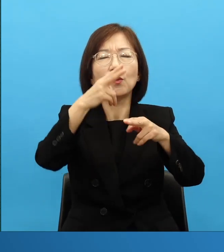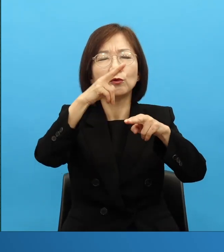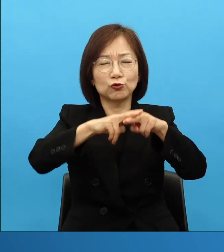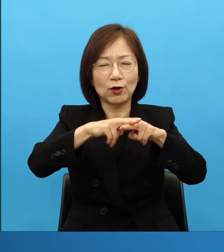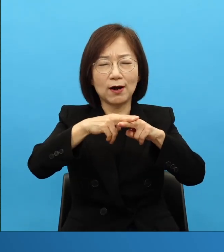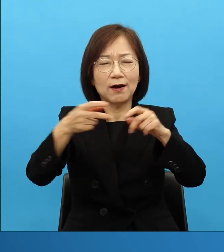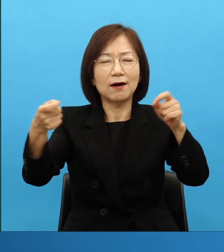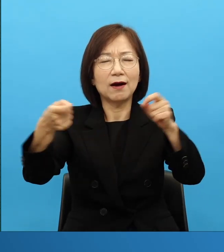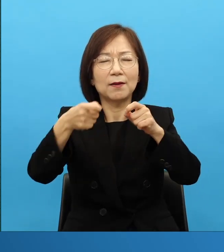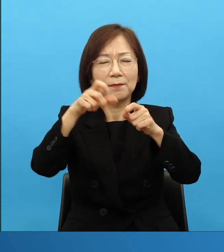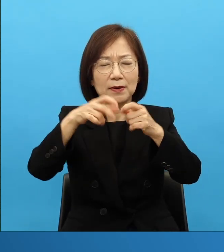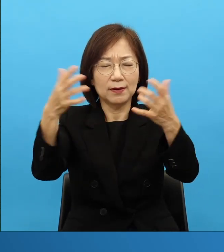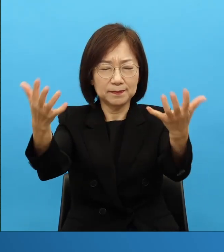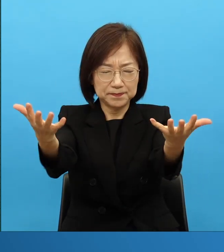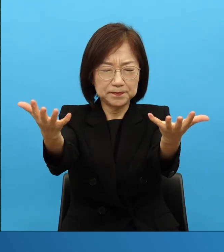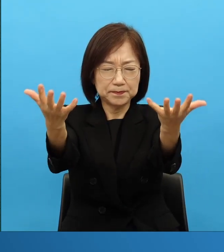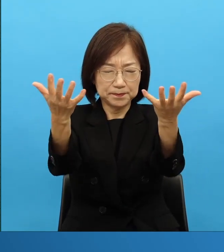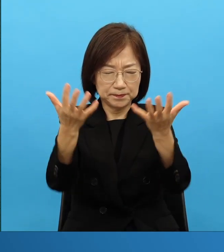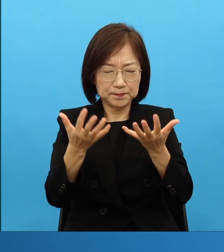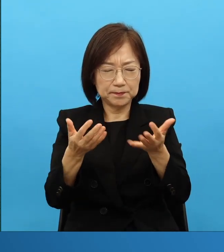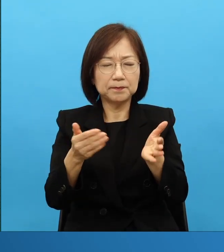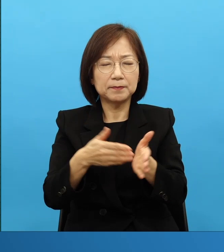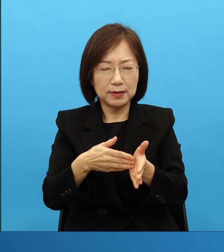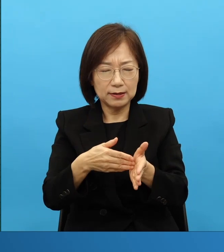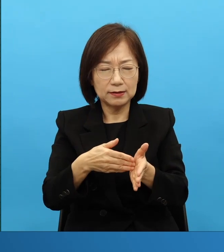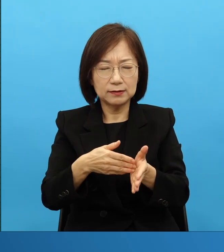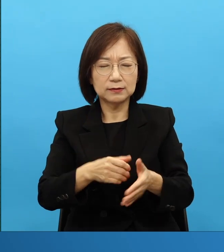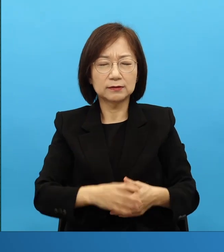status of being your children, we have come before your holy throne.